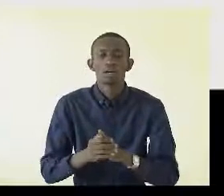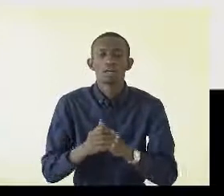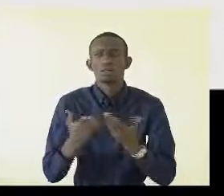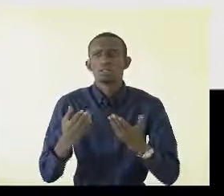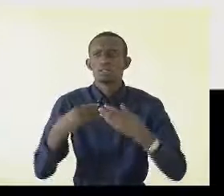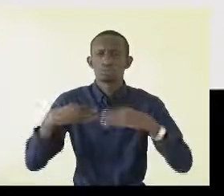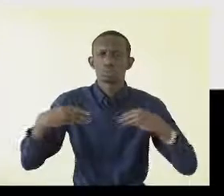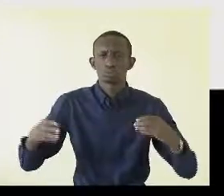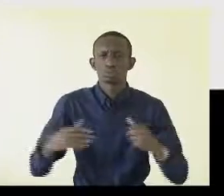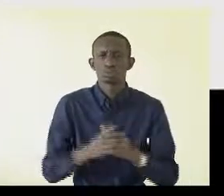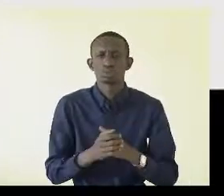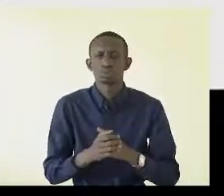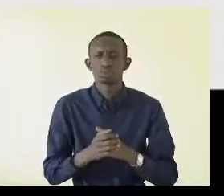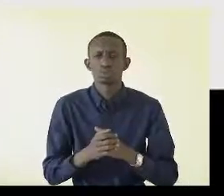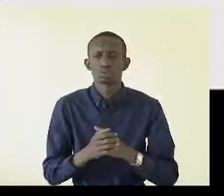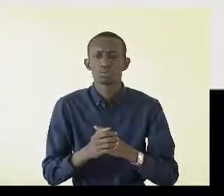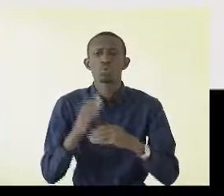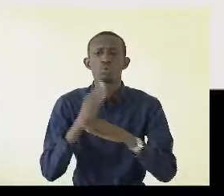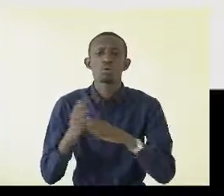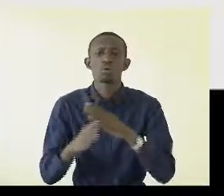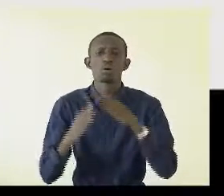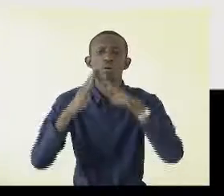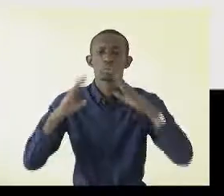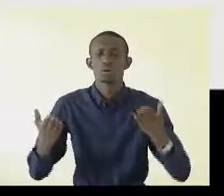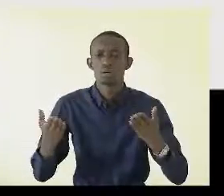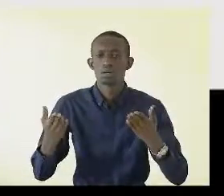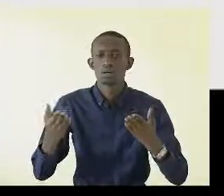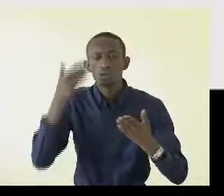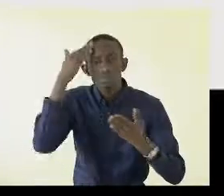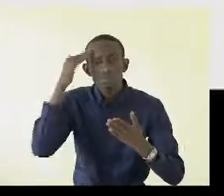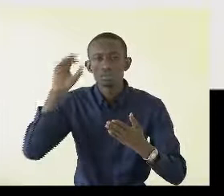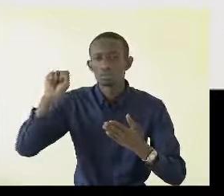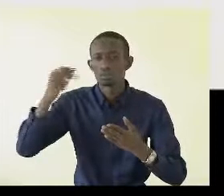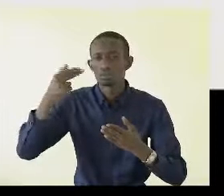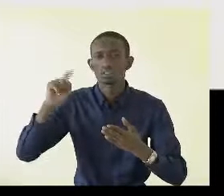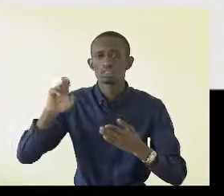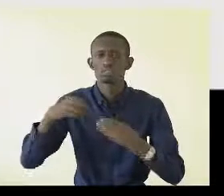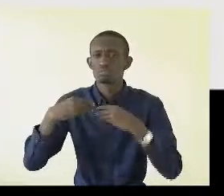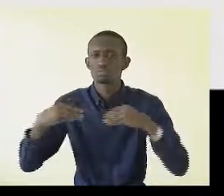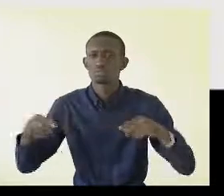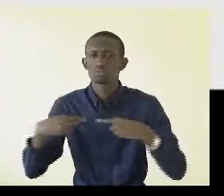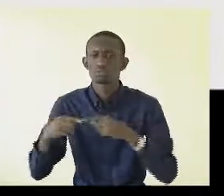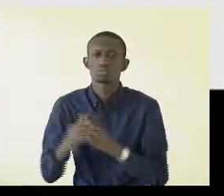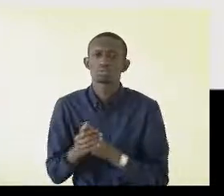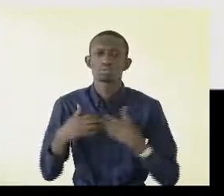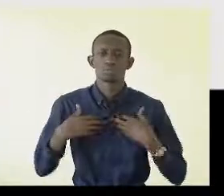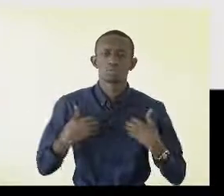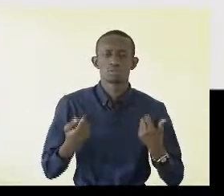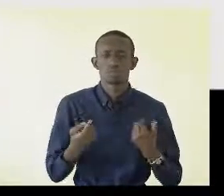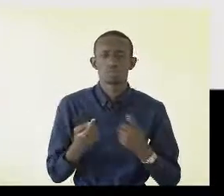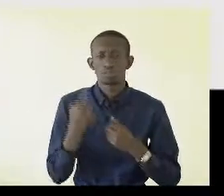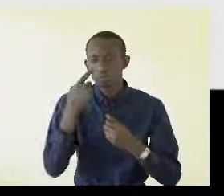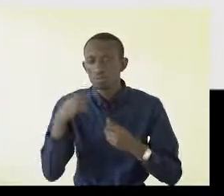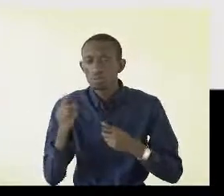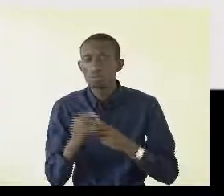see plants in our environment, they provide shelter for many birds, for insects, and even when you go to national parks,